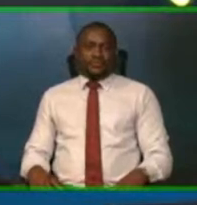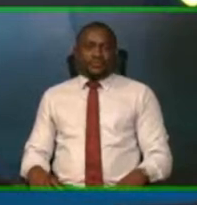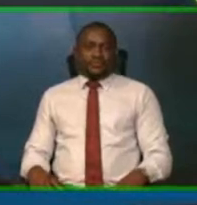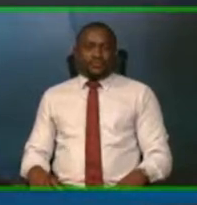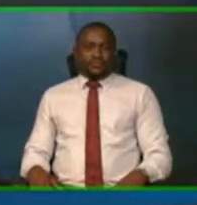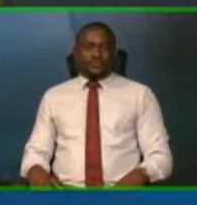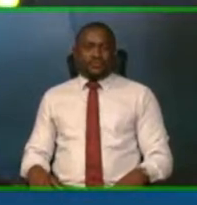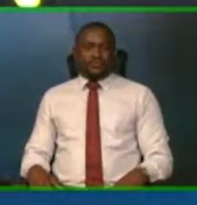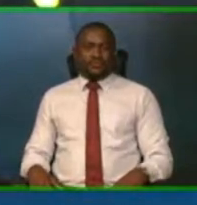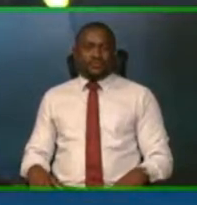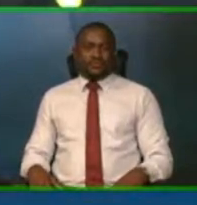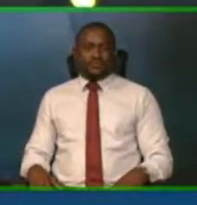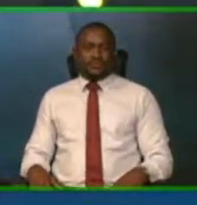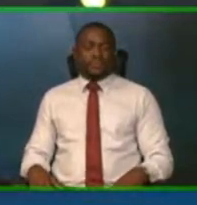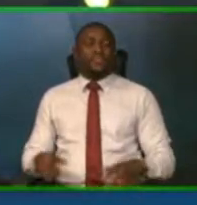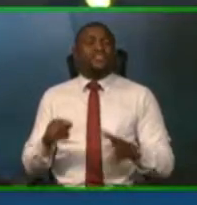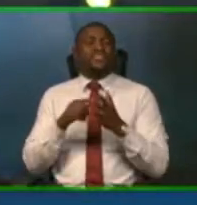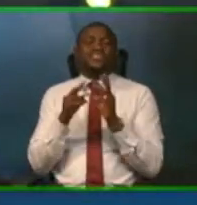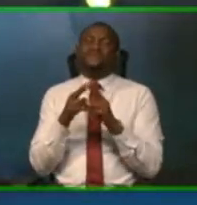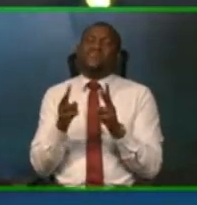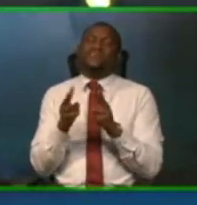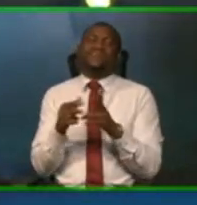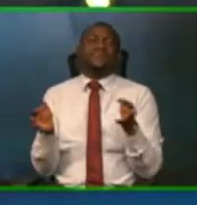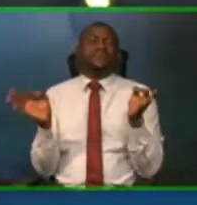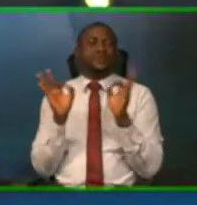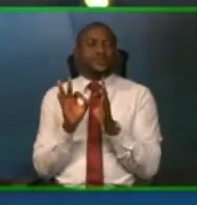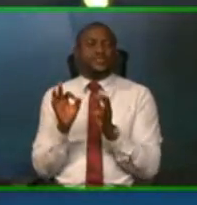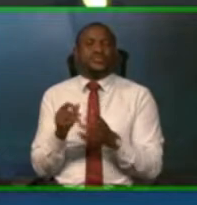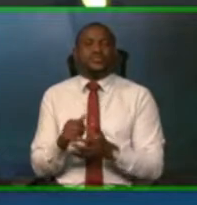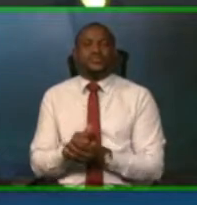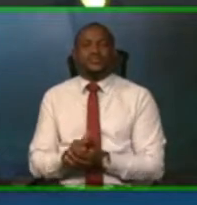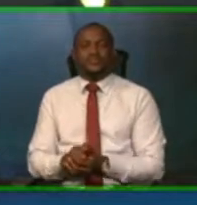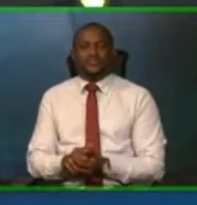Are we learning now? This is very, very important.